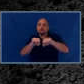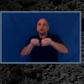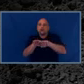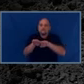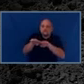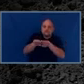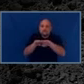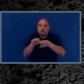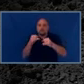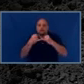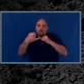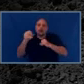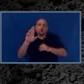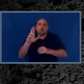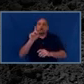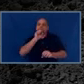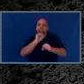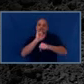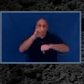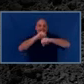solid?